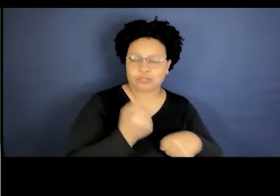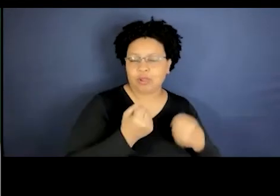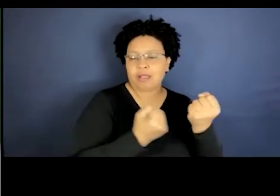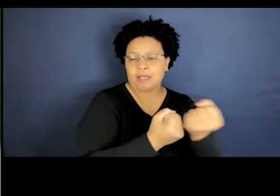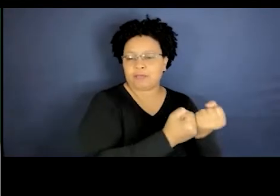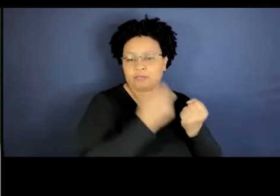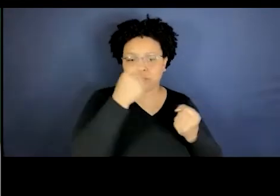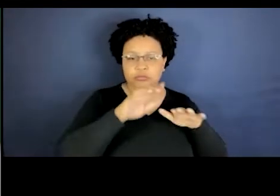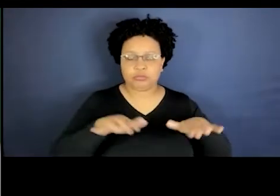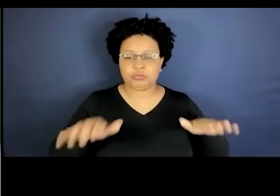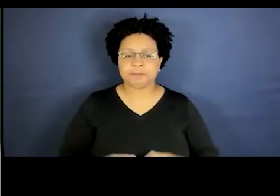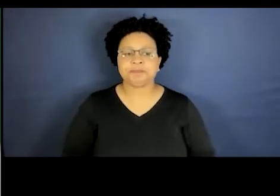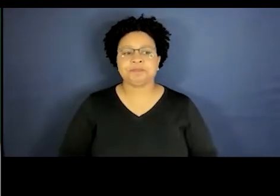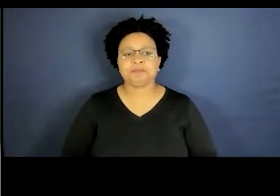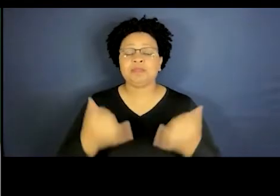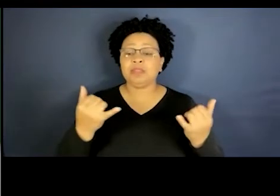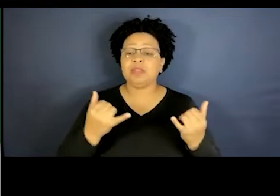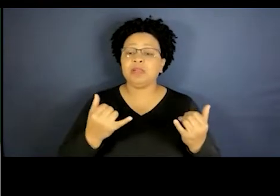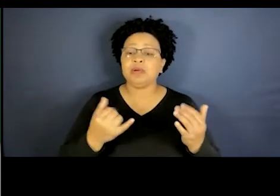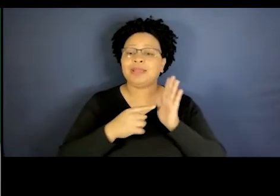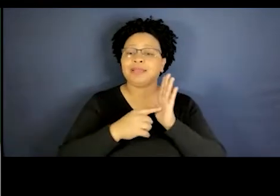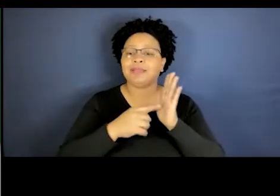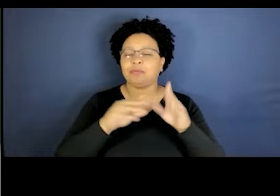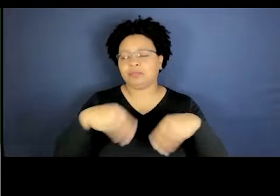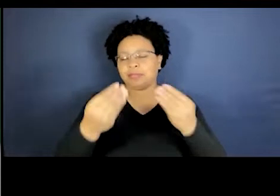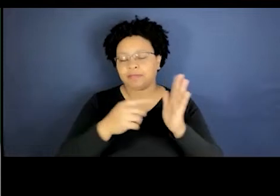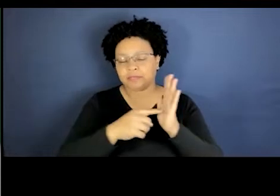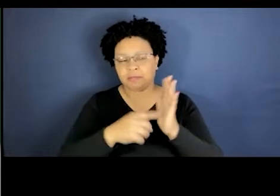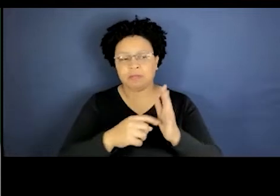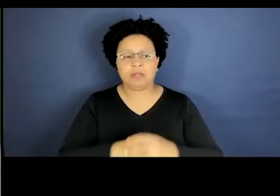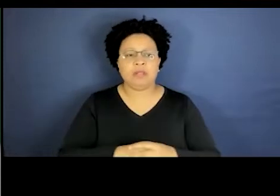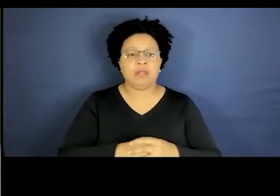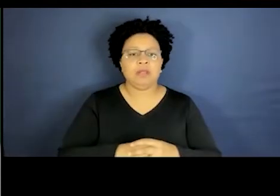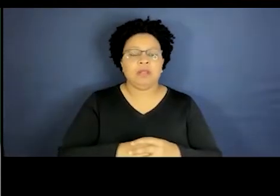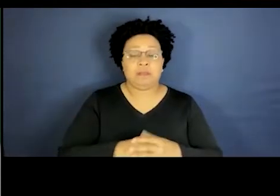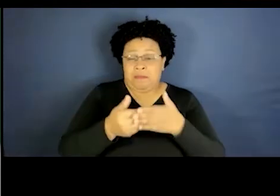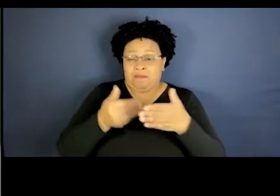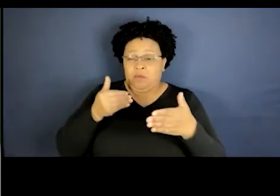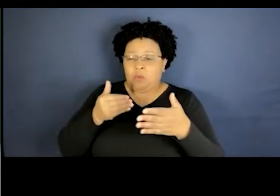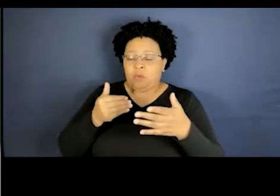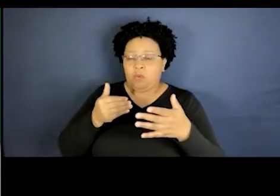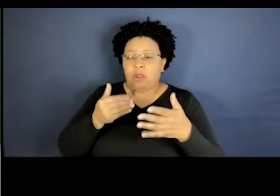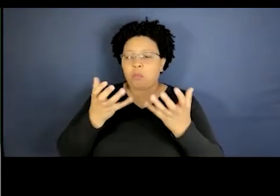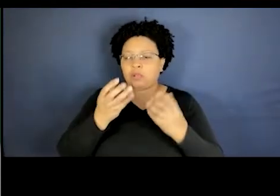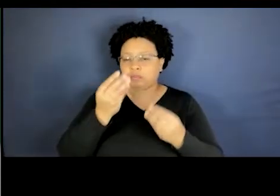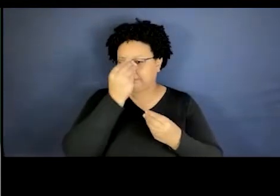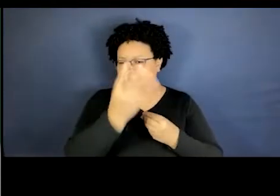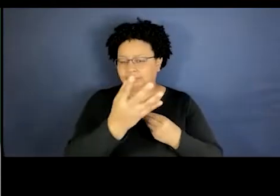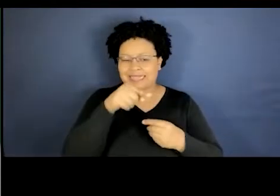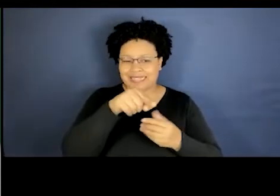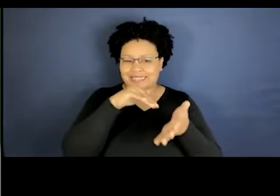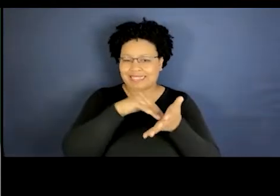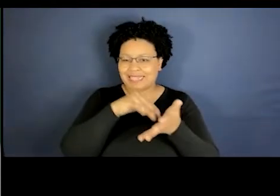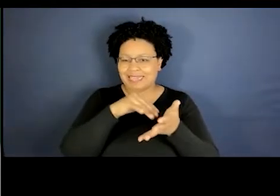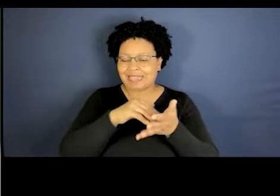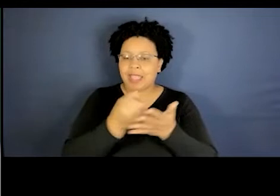give an example of trustworthy agents of support. And before we do that, I should let you know, a part of this study, I had all